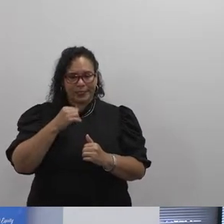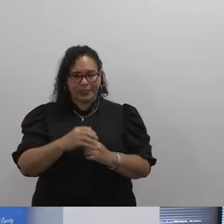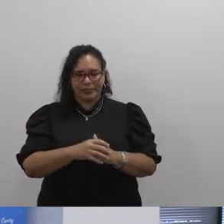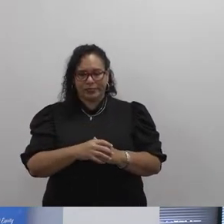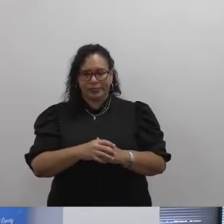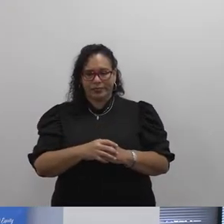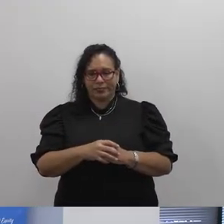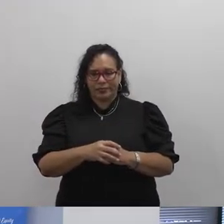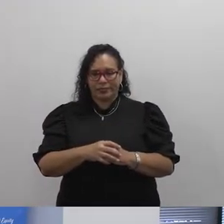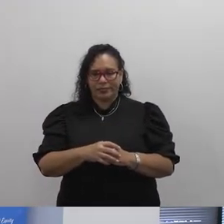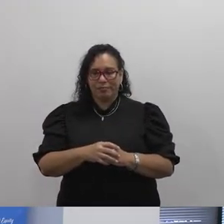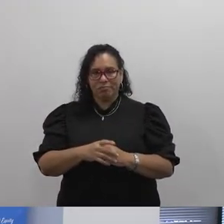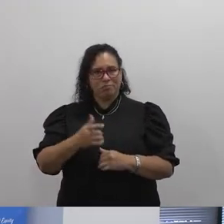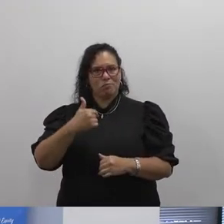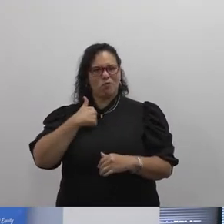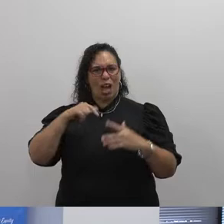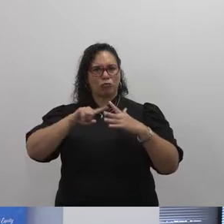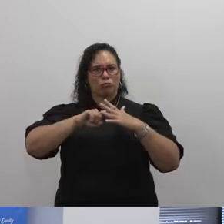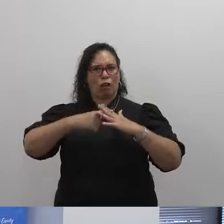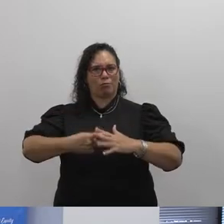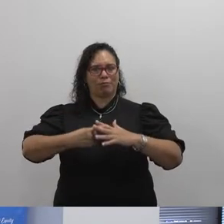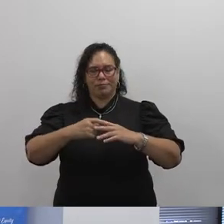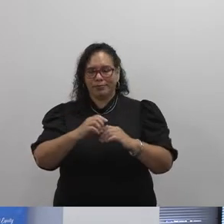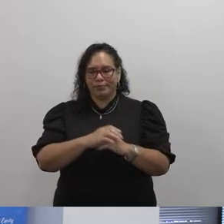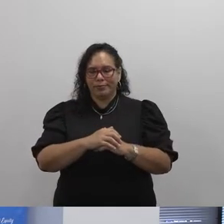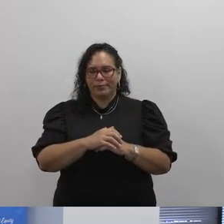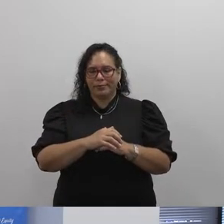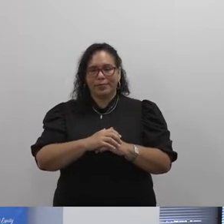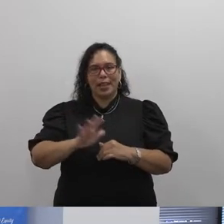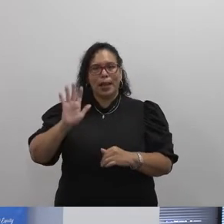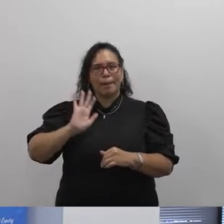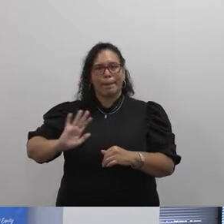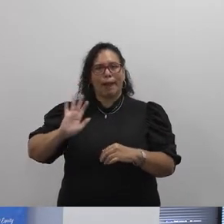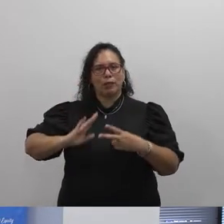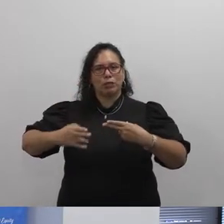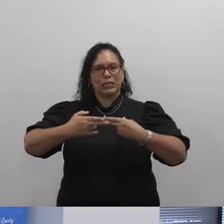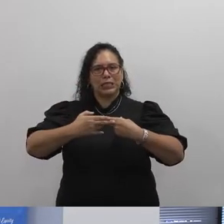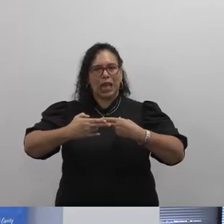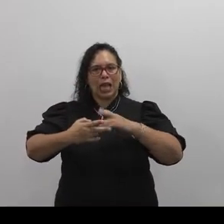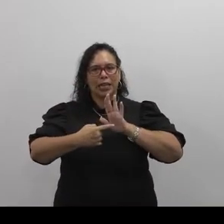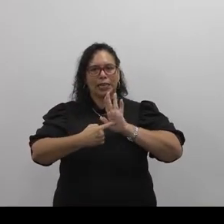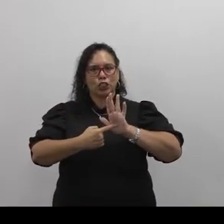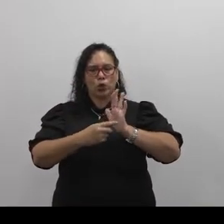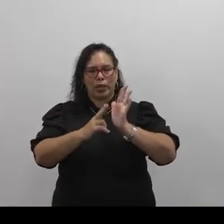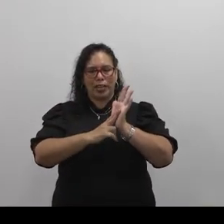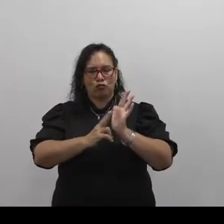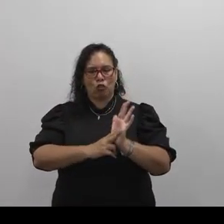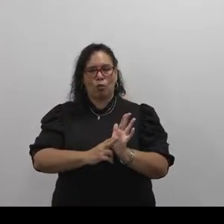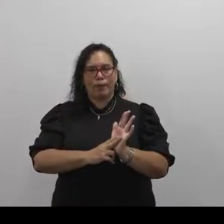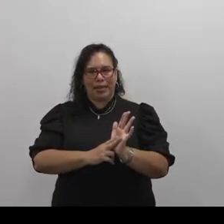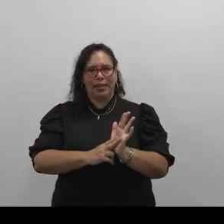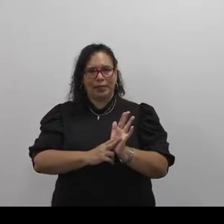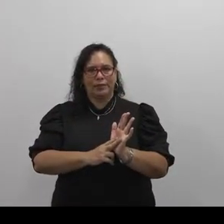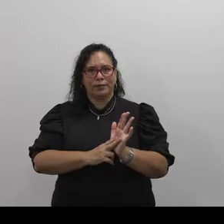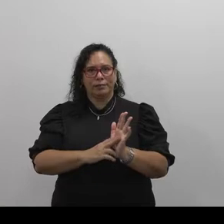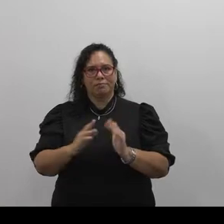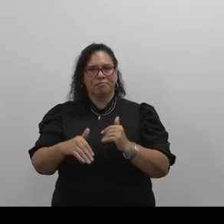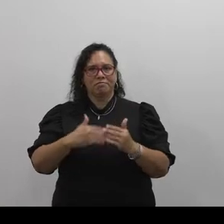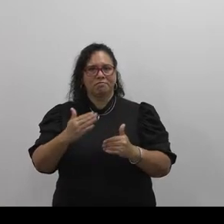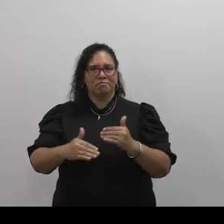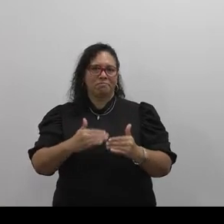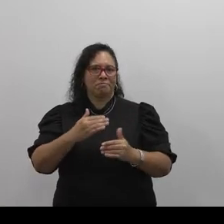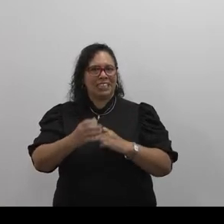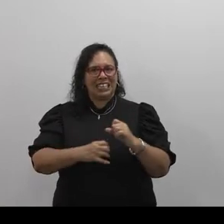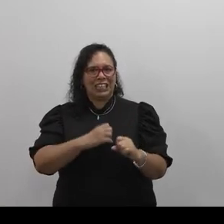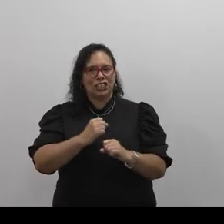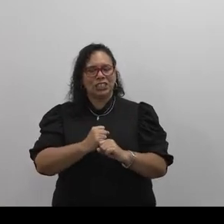Well, I'll start us off. Back where there was a slide showing enrollment over the years,